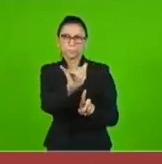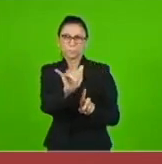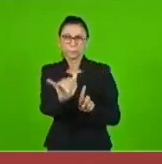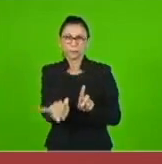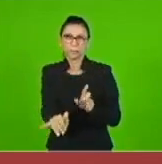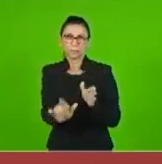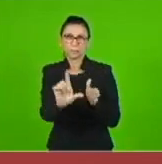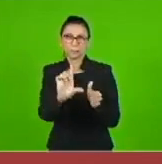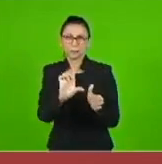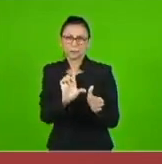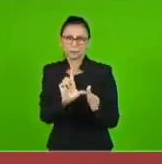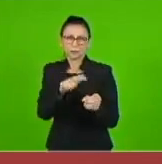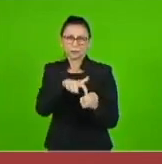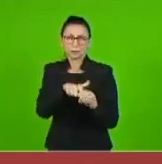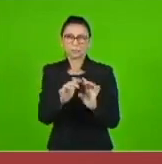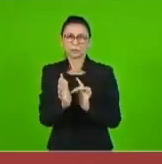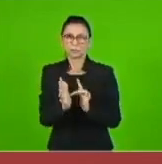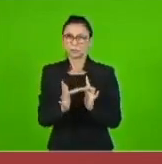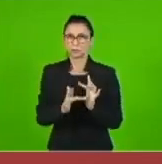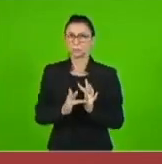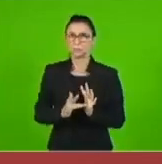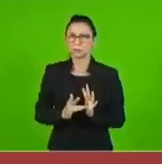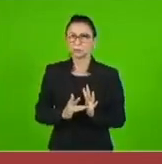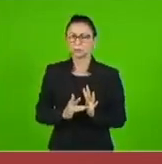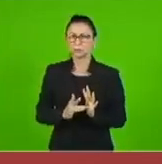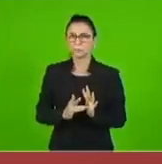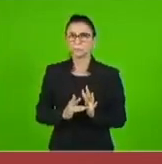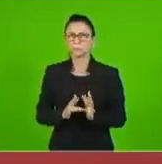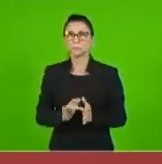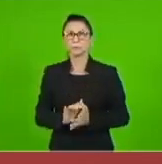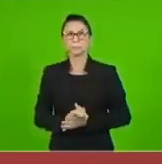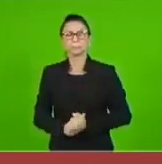that precedes the return of the Lord Jesus.